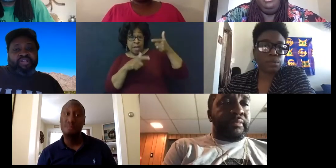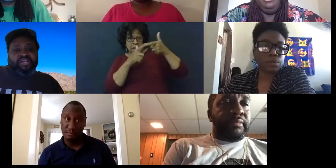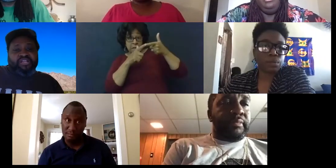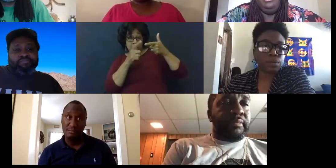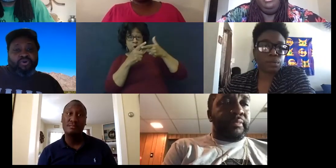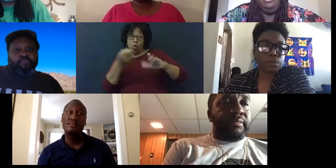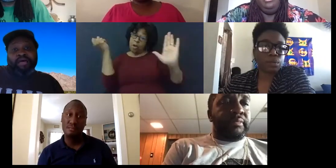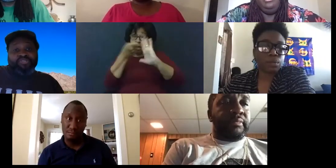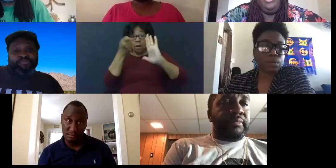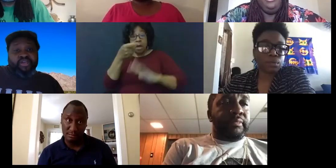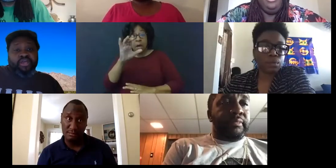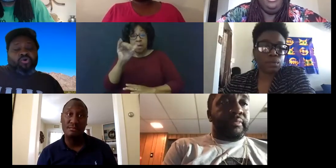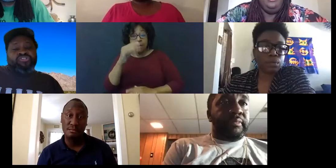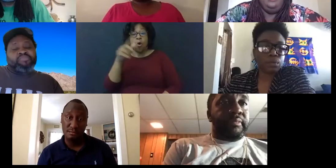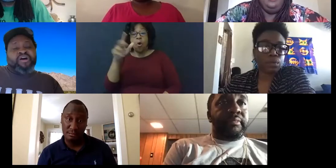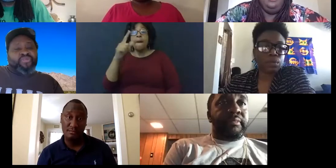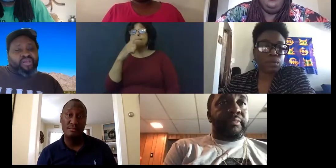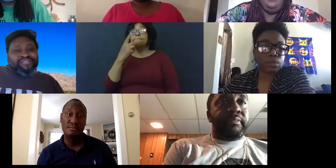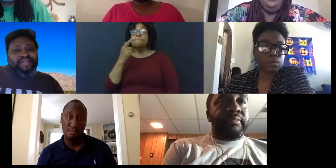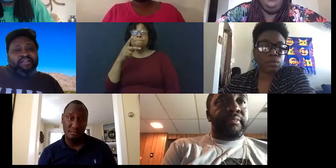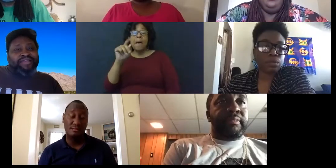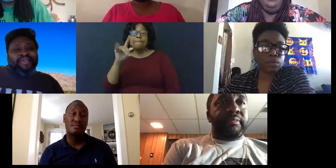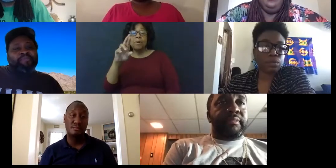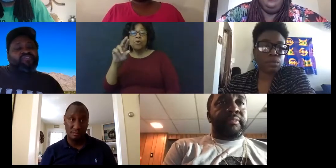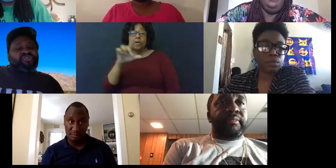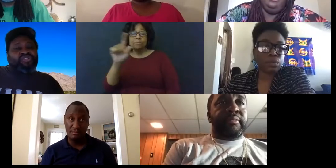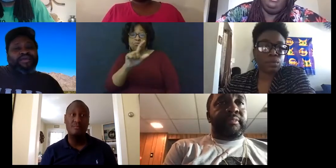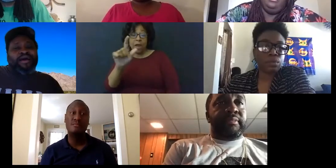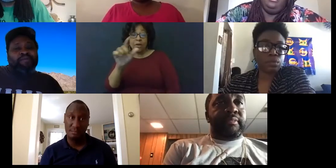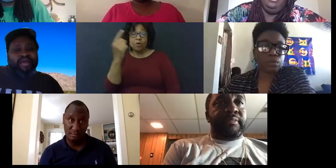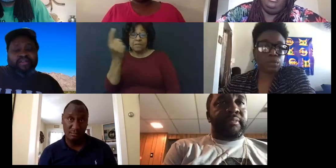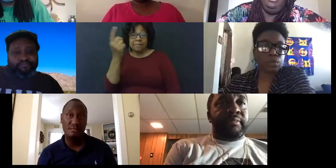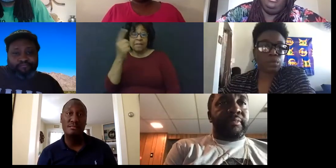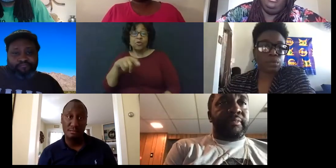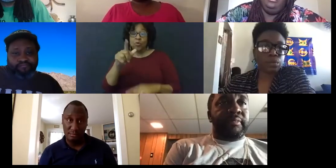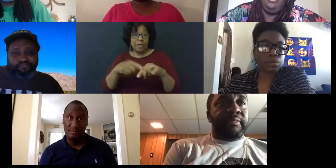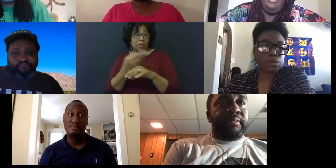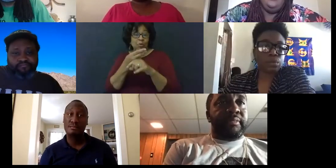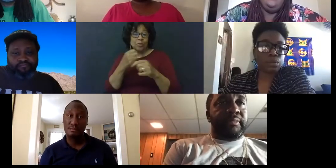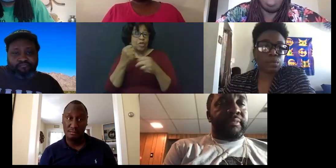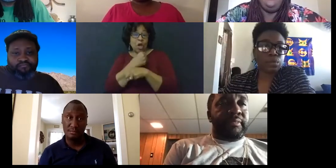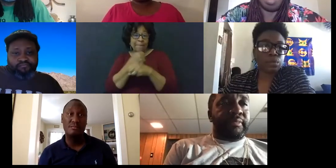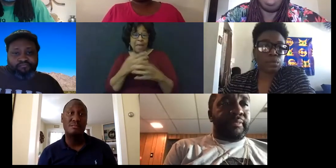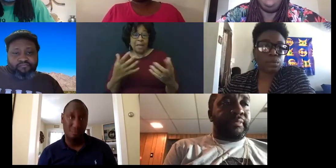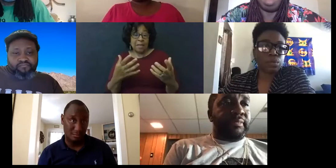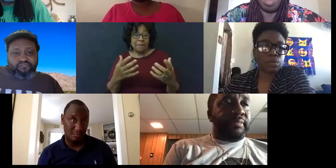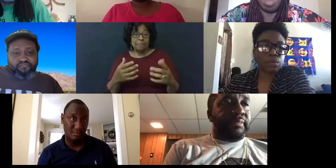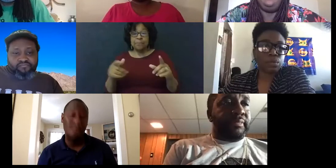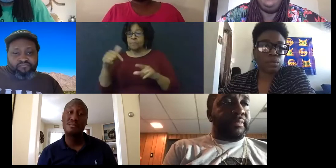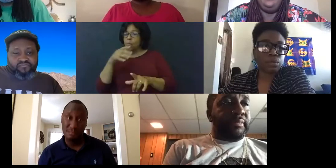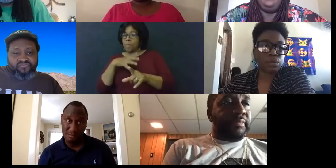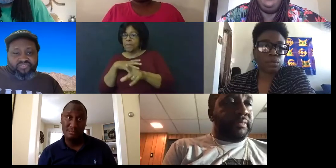of a billy club. Or pepper spray, or some other thing that can't be even used in combat. Yeah, but I also think